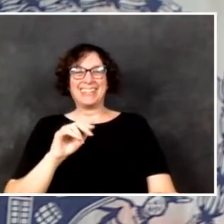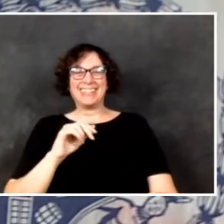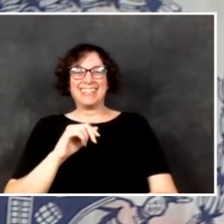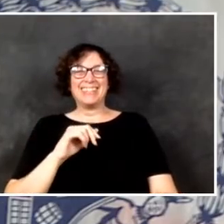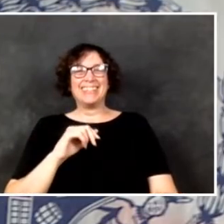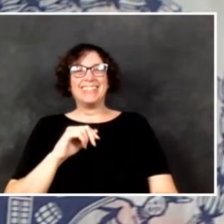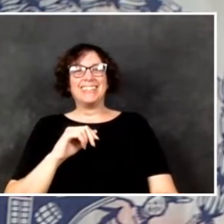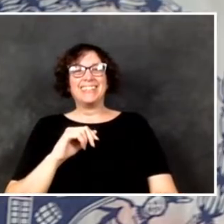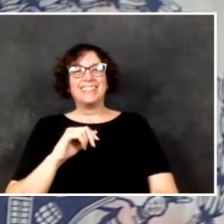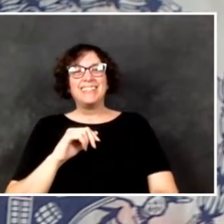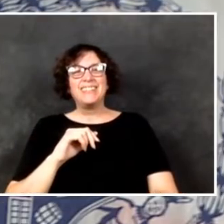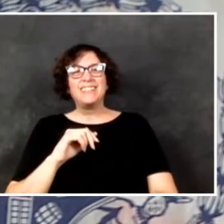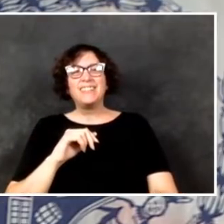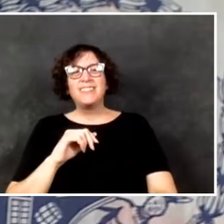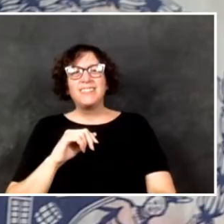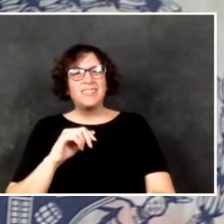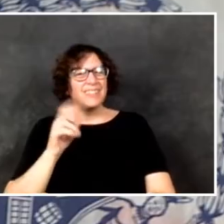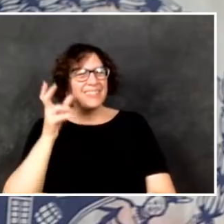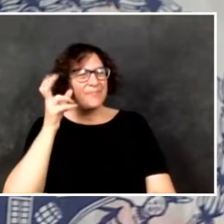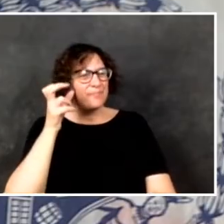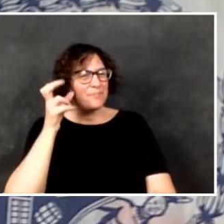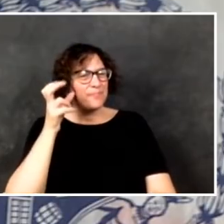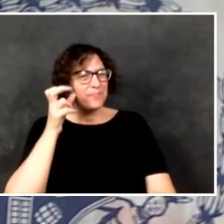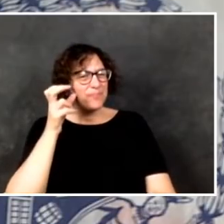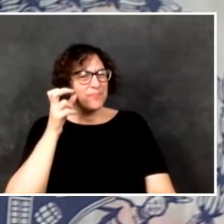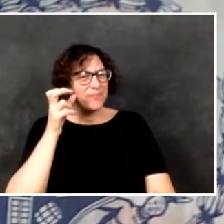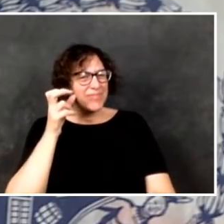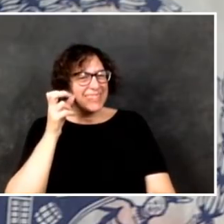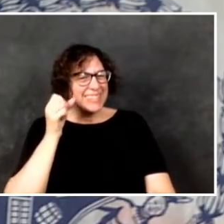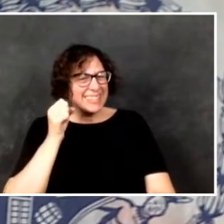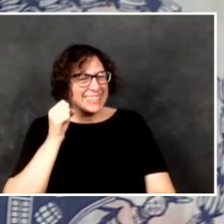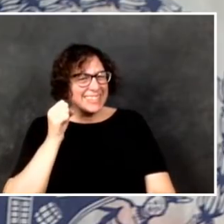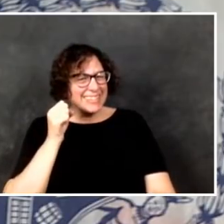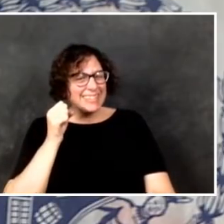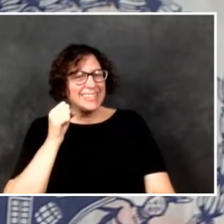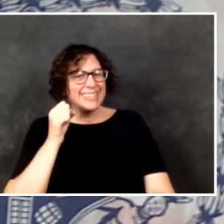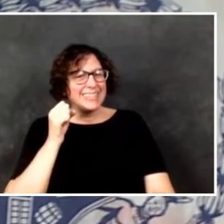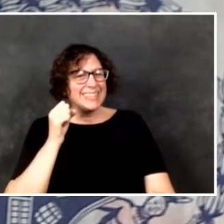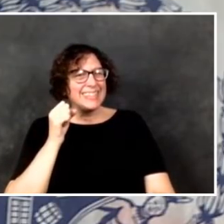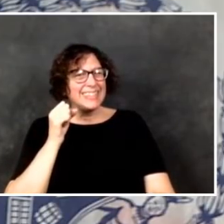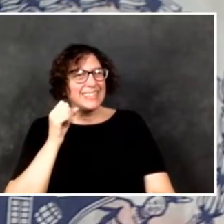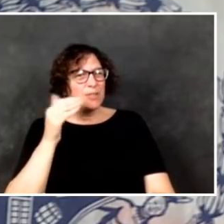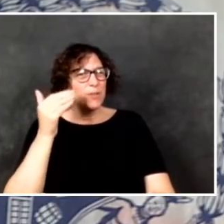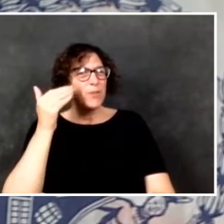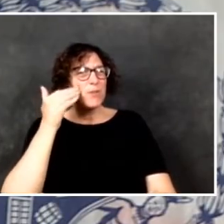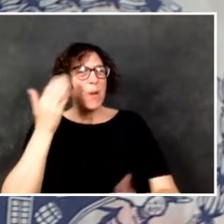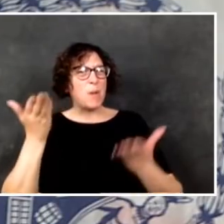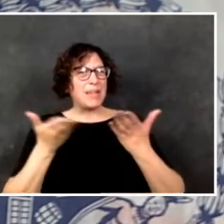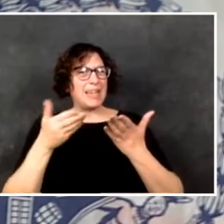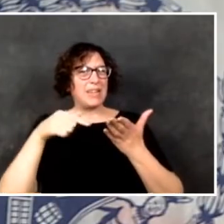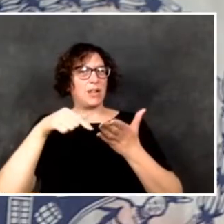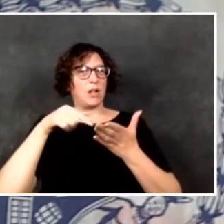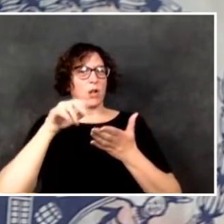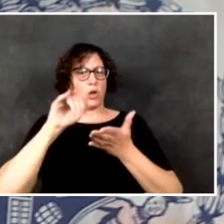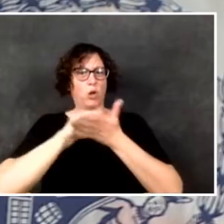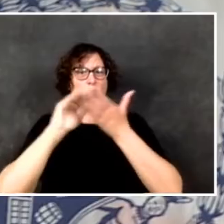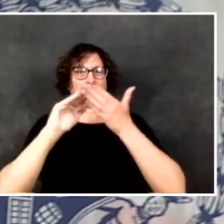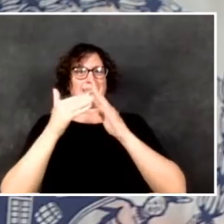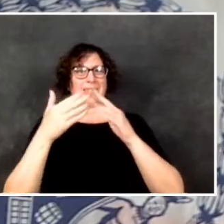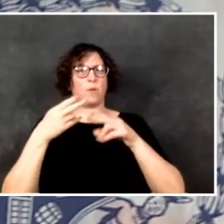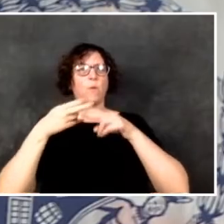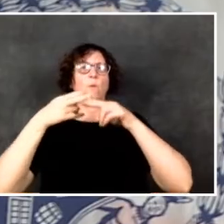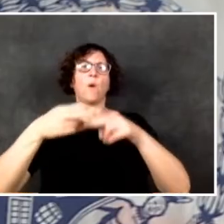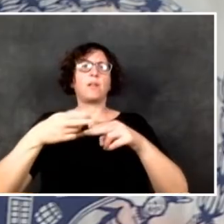As you know, there is the New York City is a sanctuary city, and all the program you are doing is great. But I want to